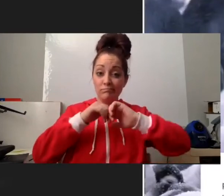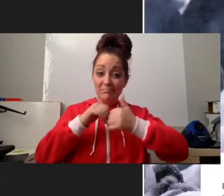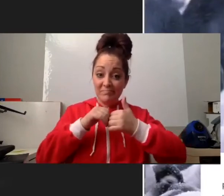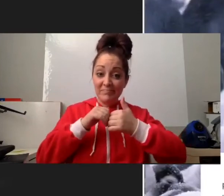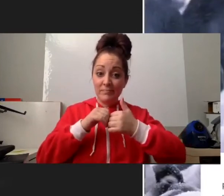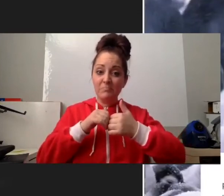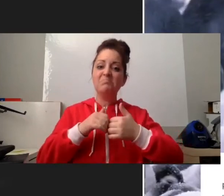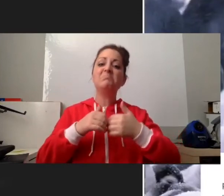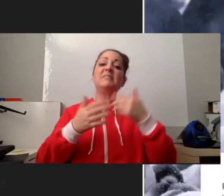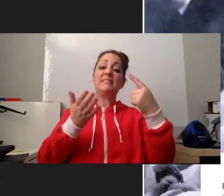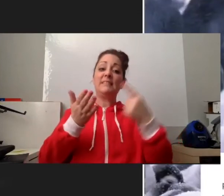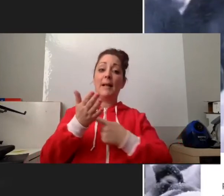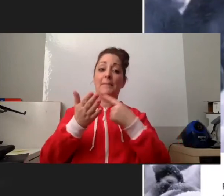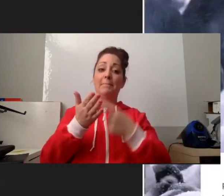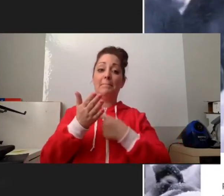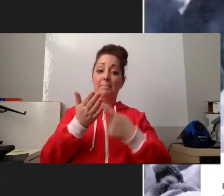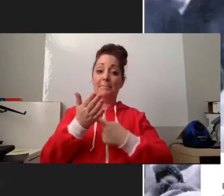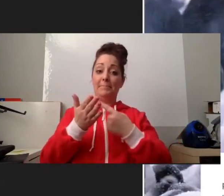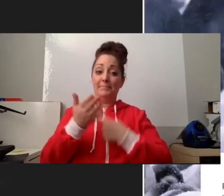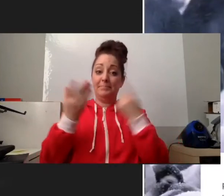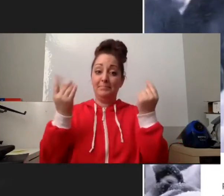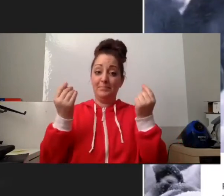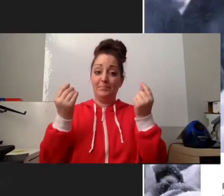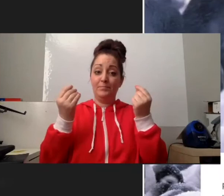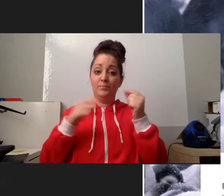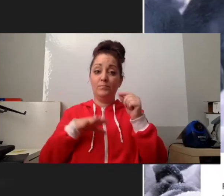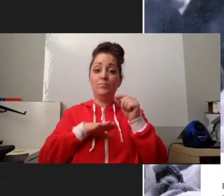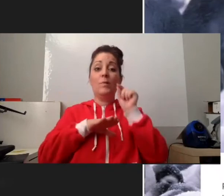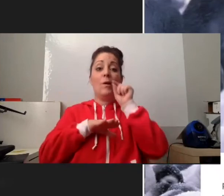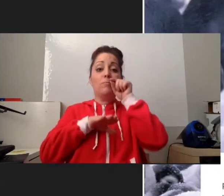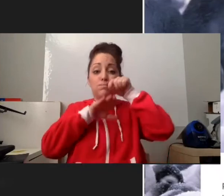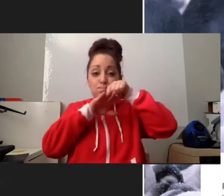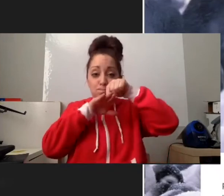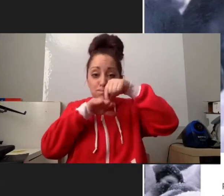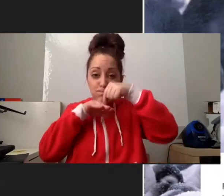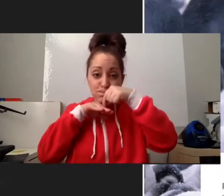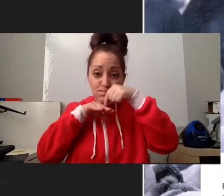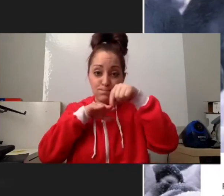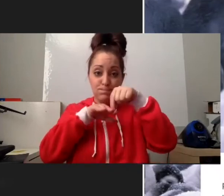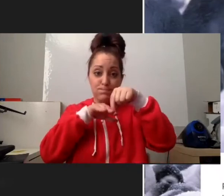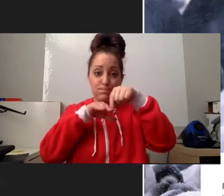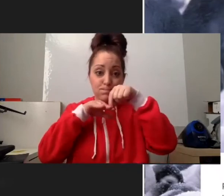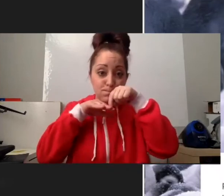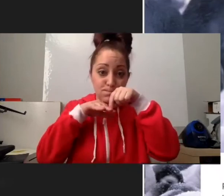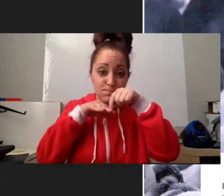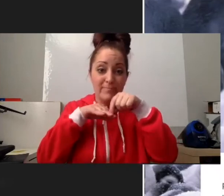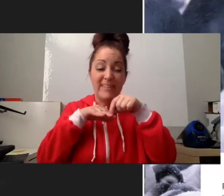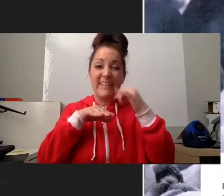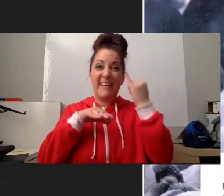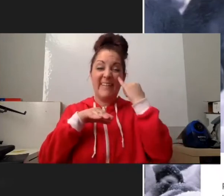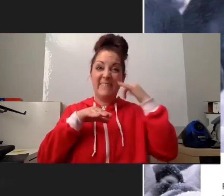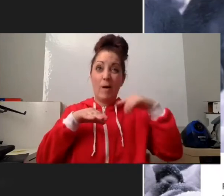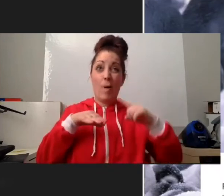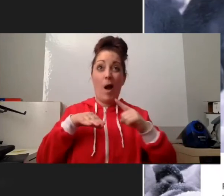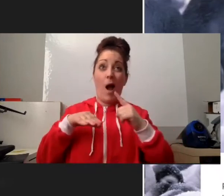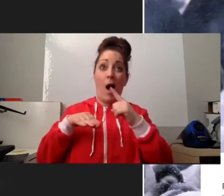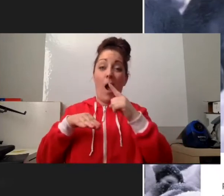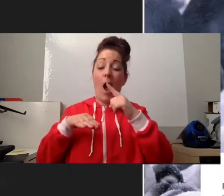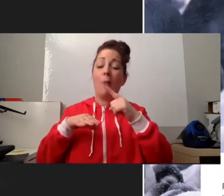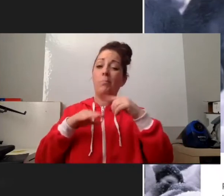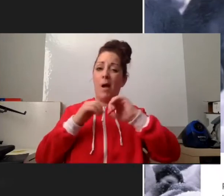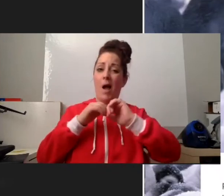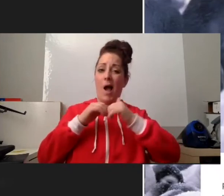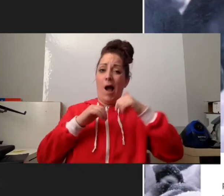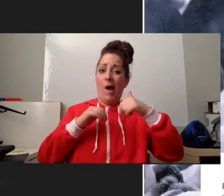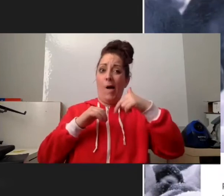Sometimes the chick and the other young penguins dig their beaks into the ice to help them walk up a